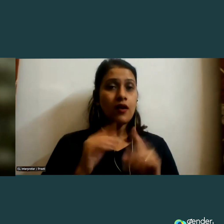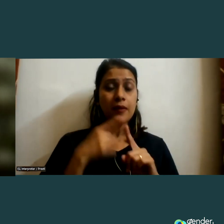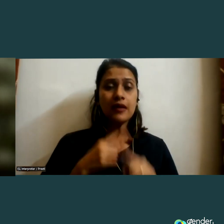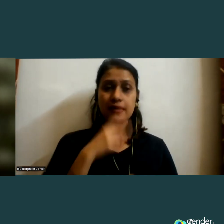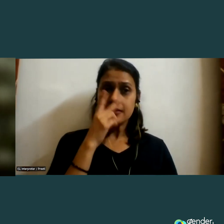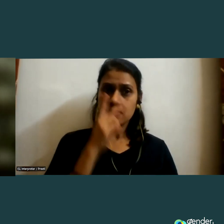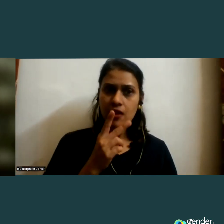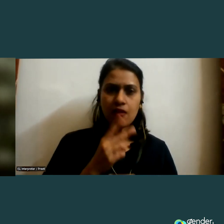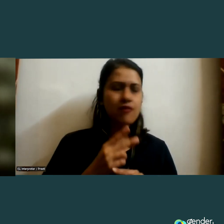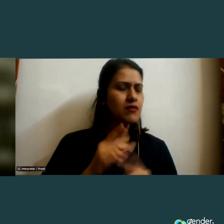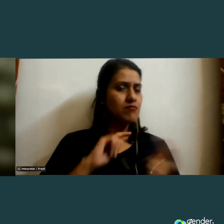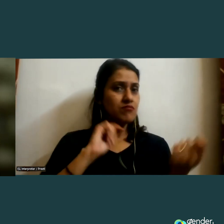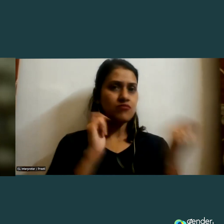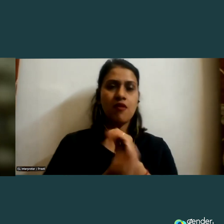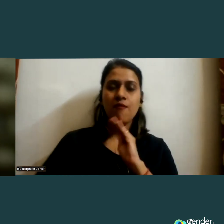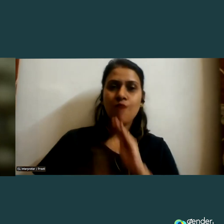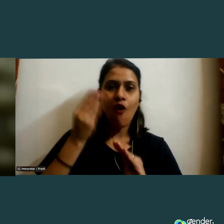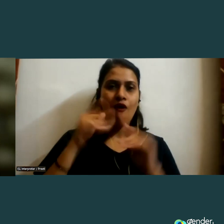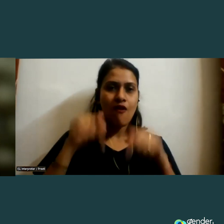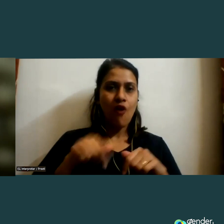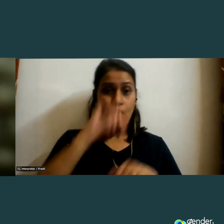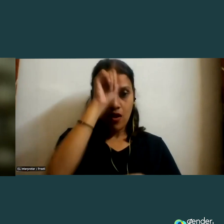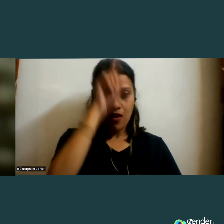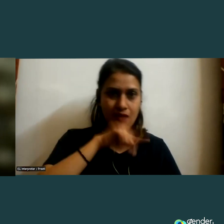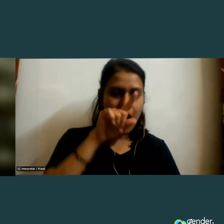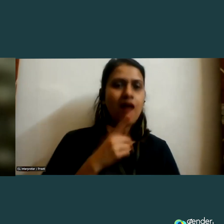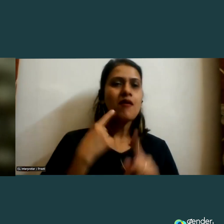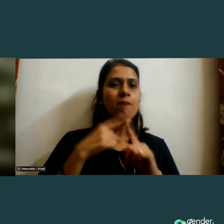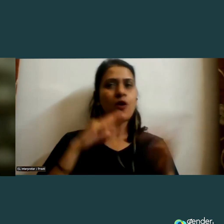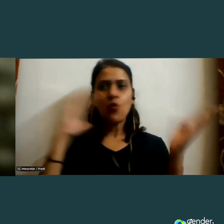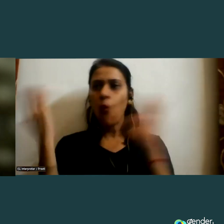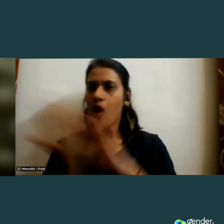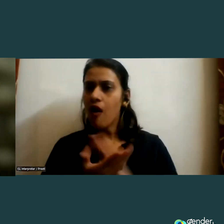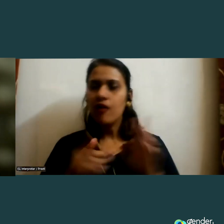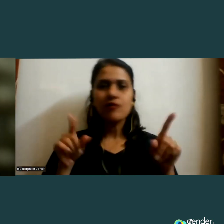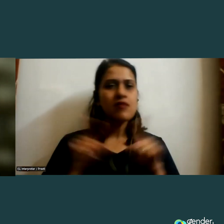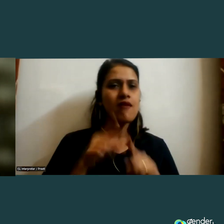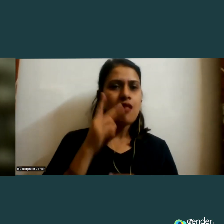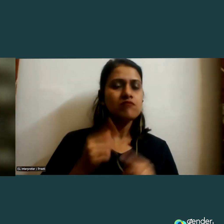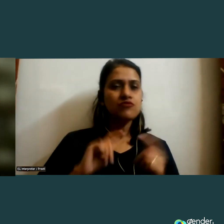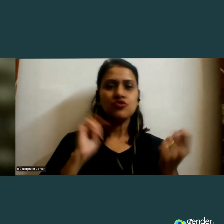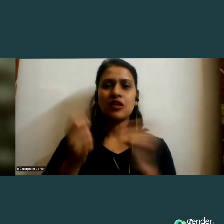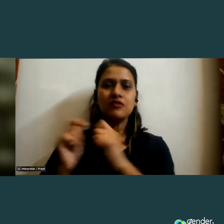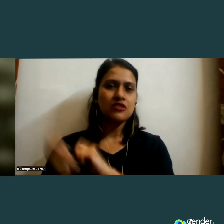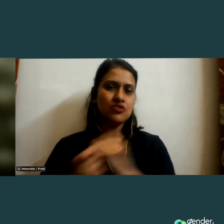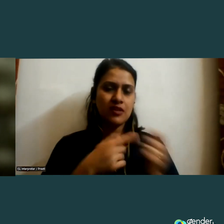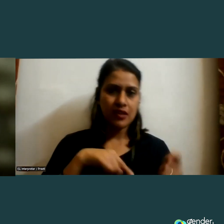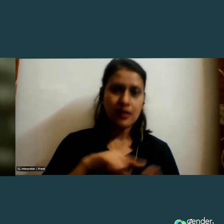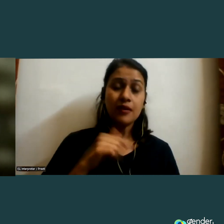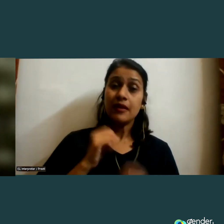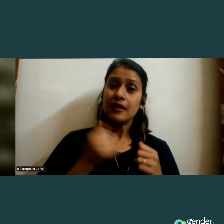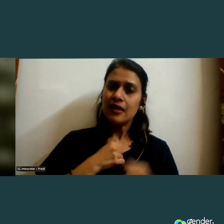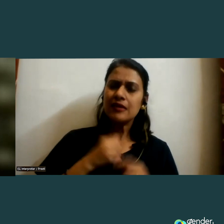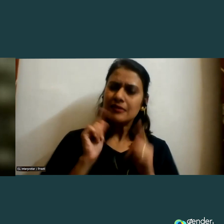incredible initiatives throughout India and the world. And sometimes, of course, I also have to be wary that it shouldn't be in my own